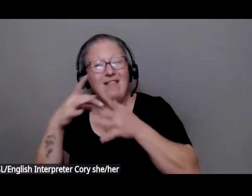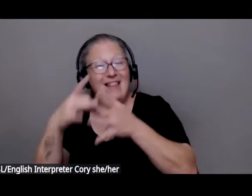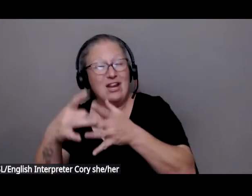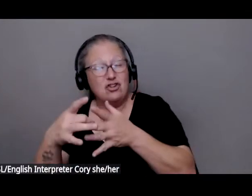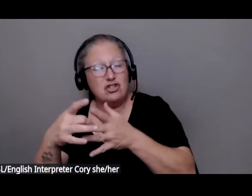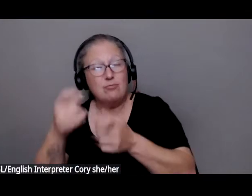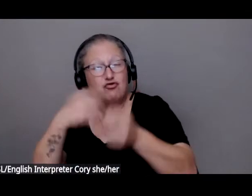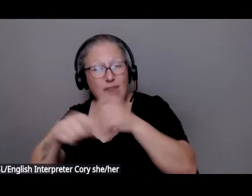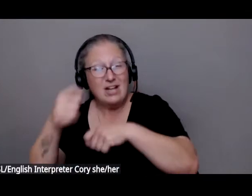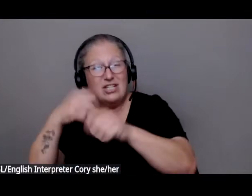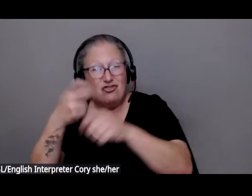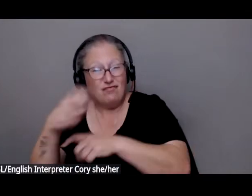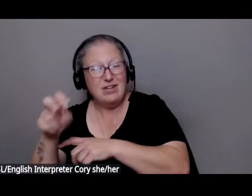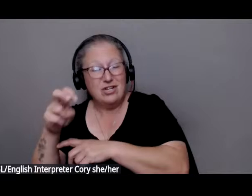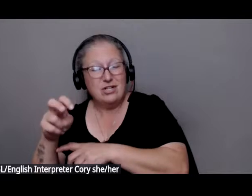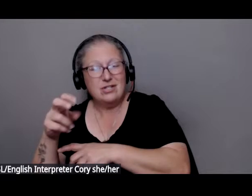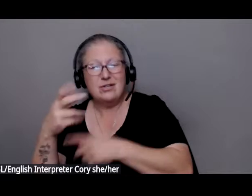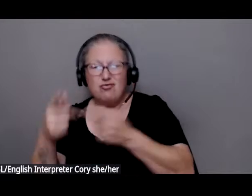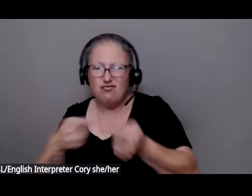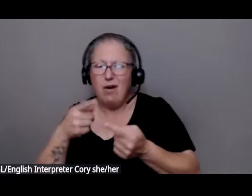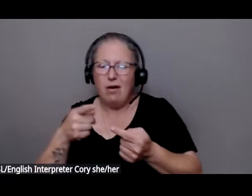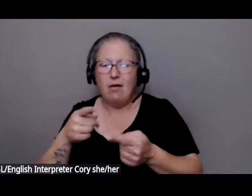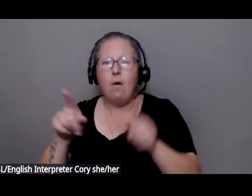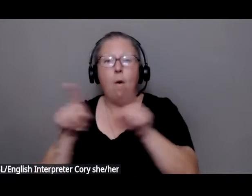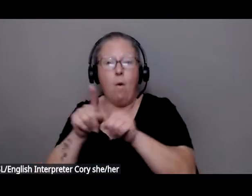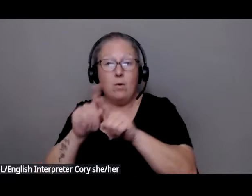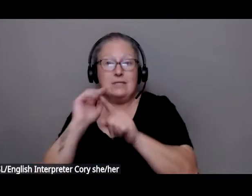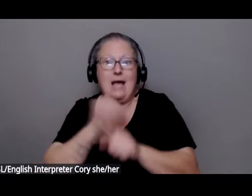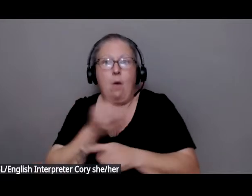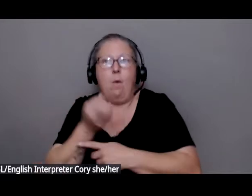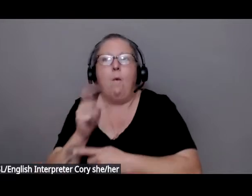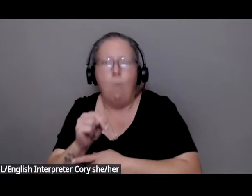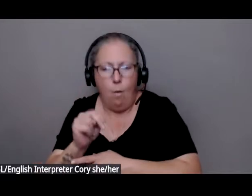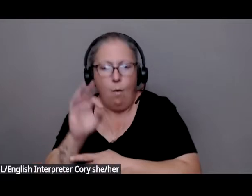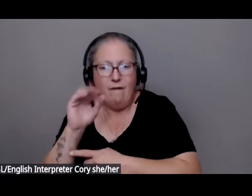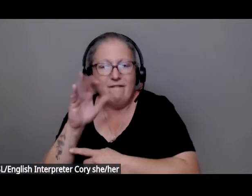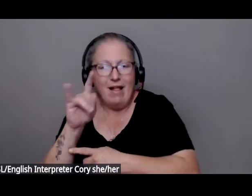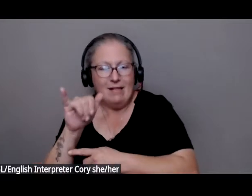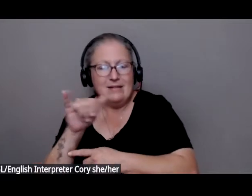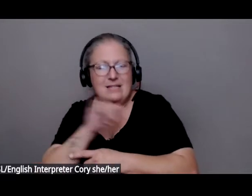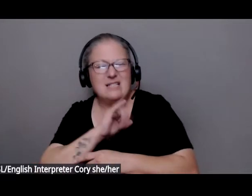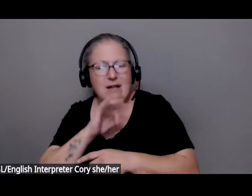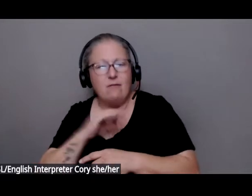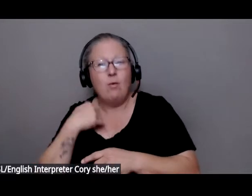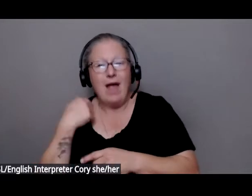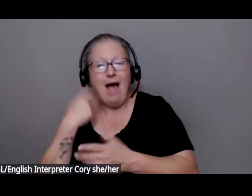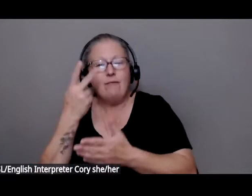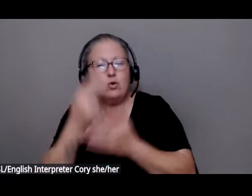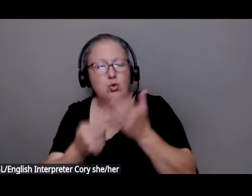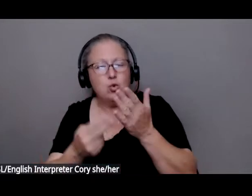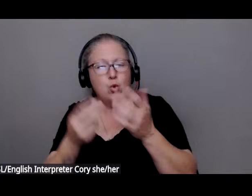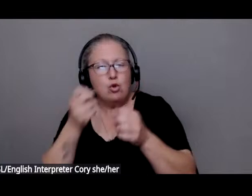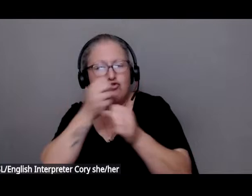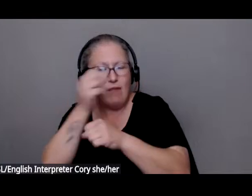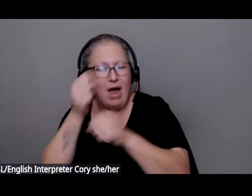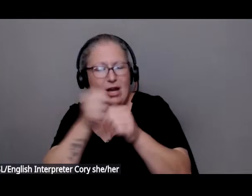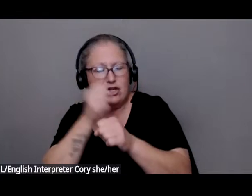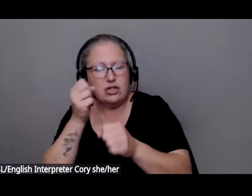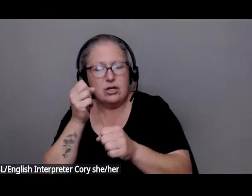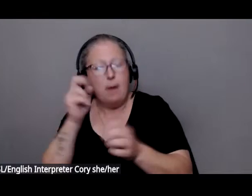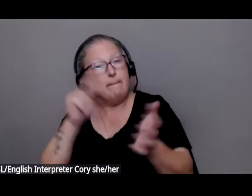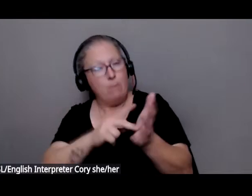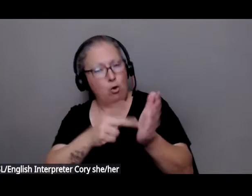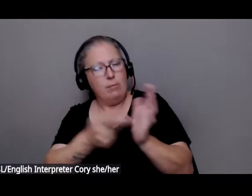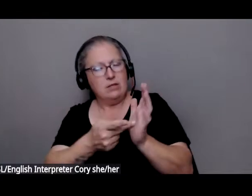struggled. So principally and I will say we also have our own faculty. So I think we have a dual strategy in place on purpose, right? We want to